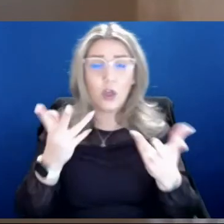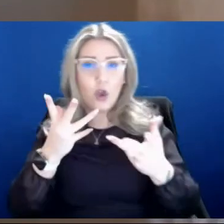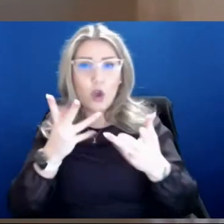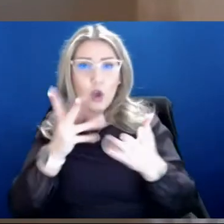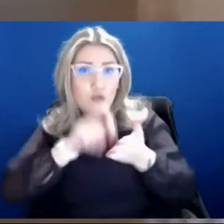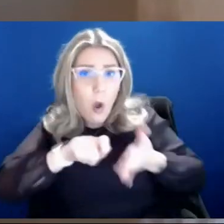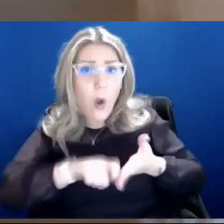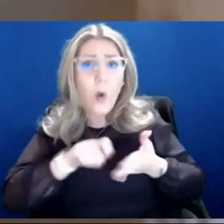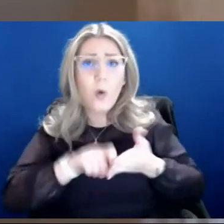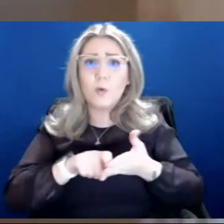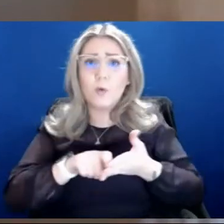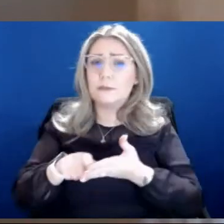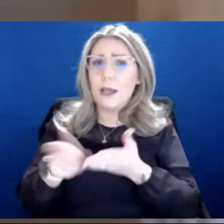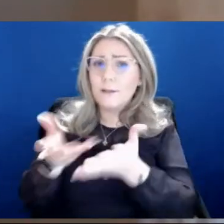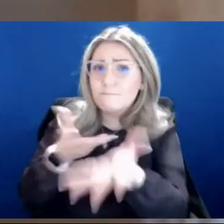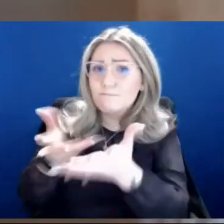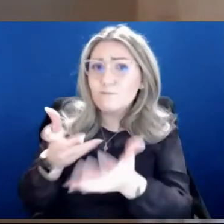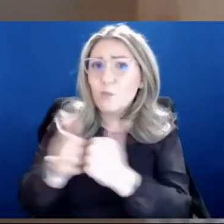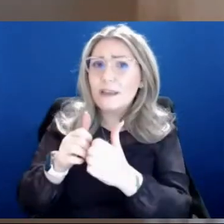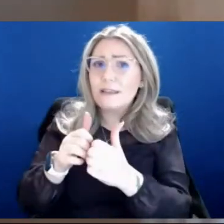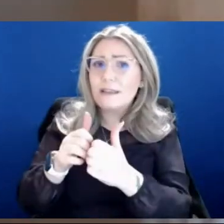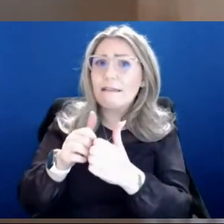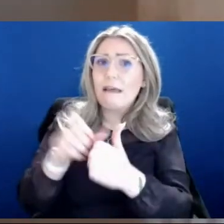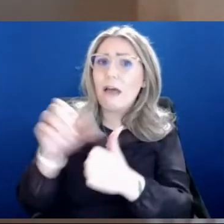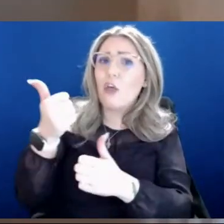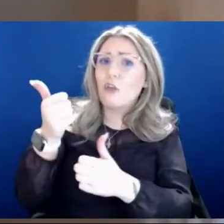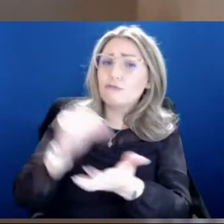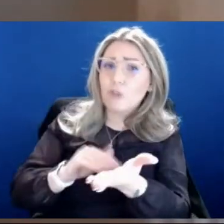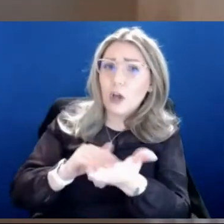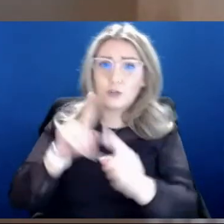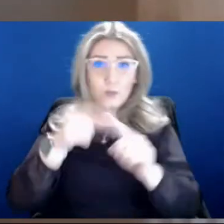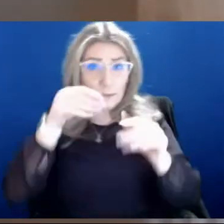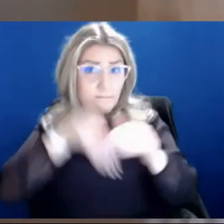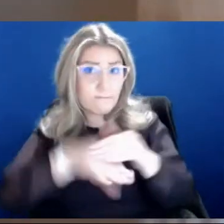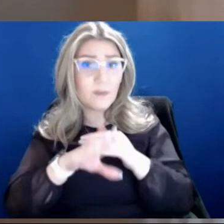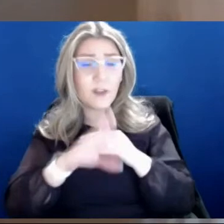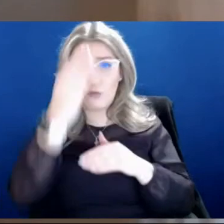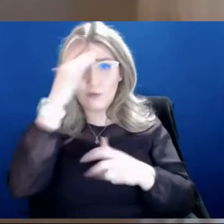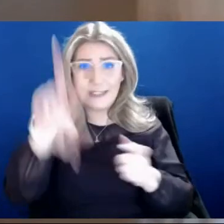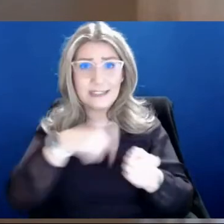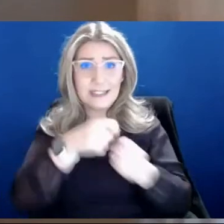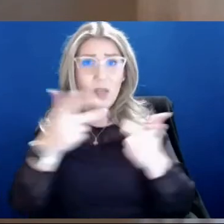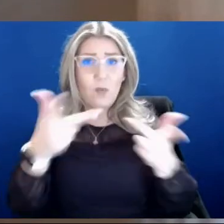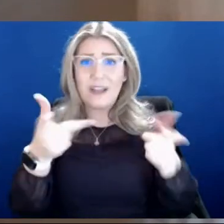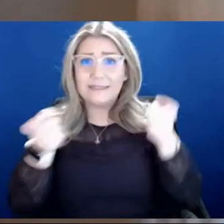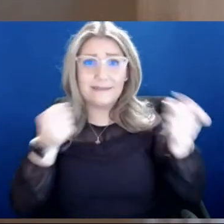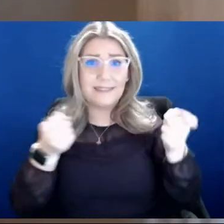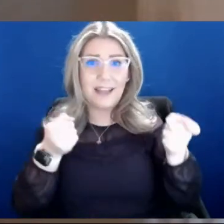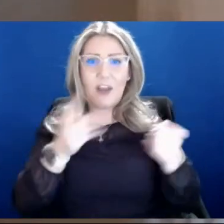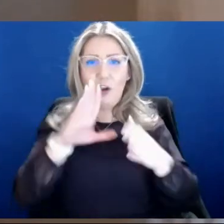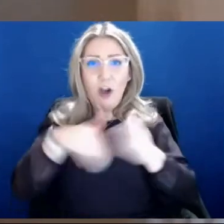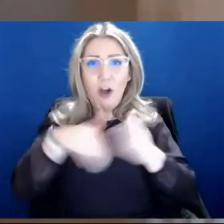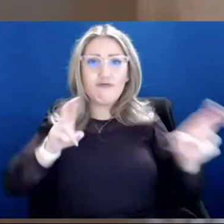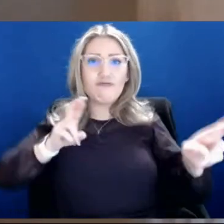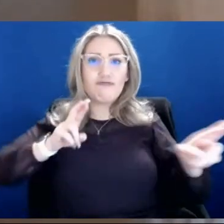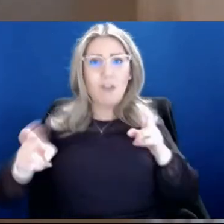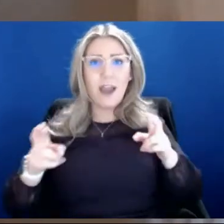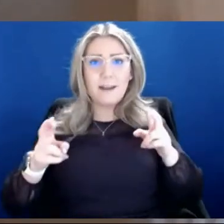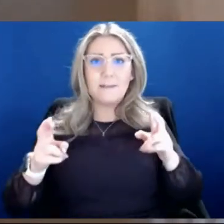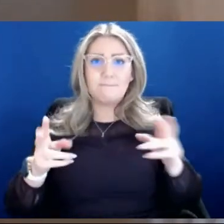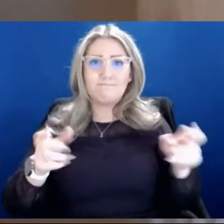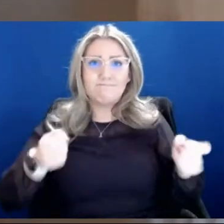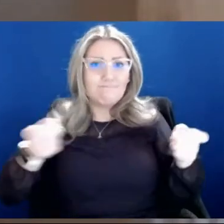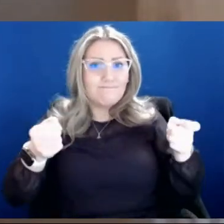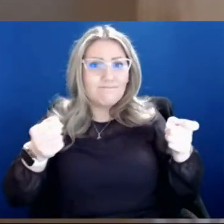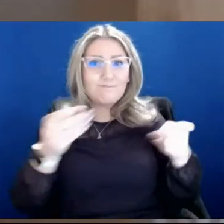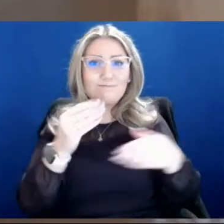to the doctor. So when I went in there, they knew exactly what they were dealing with, and they were ready to handle it all without